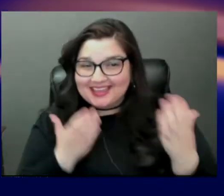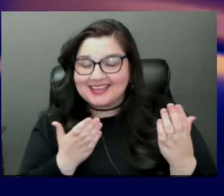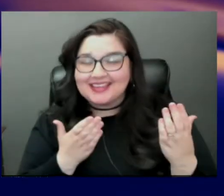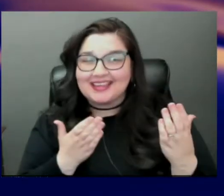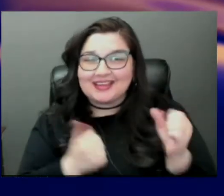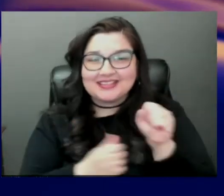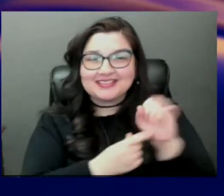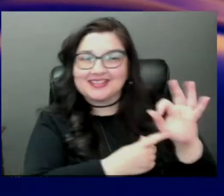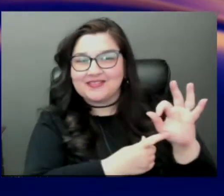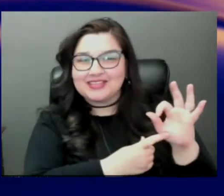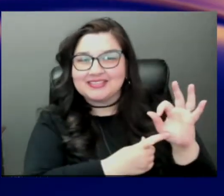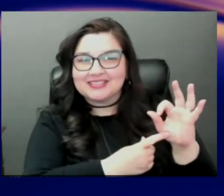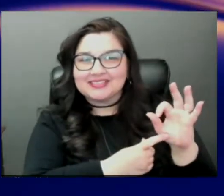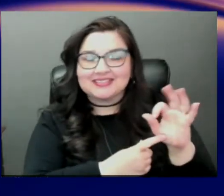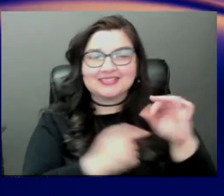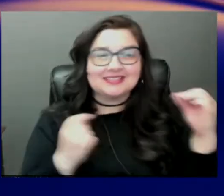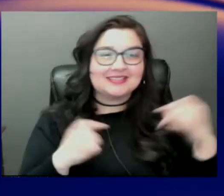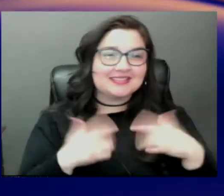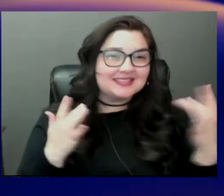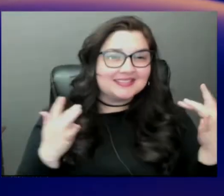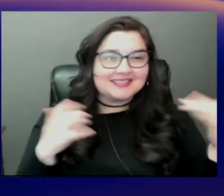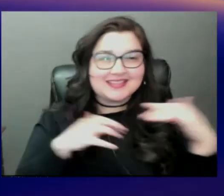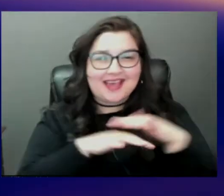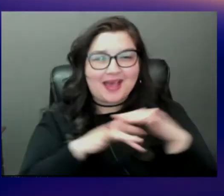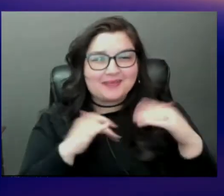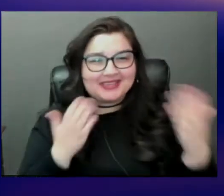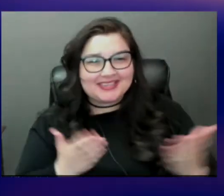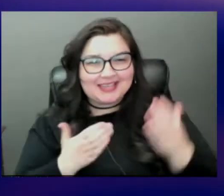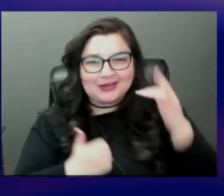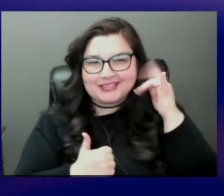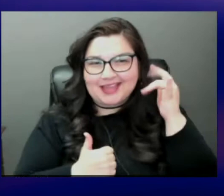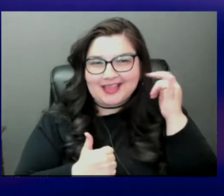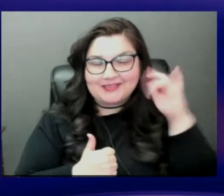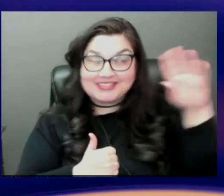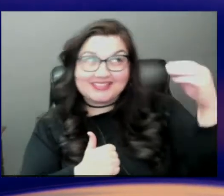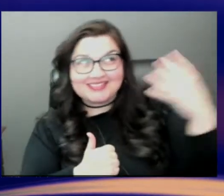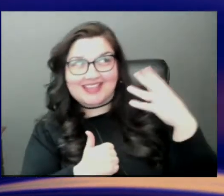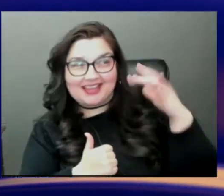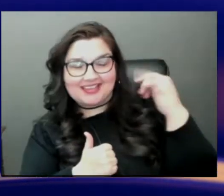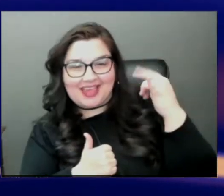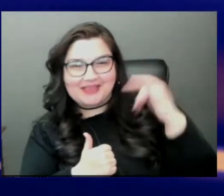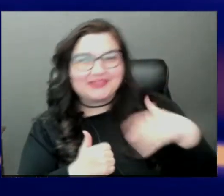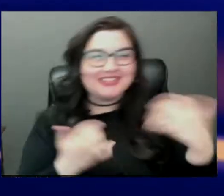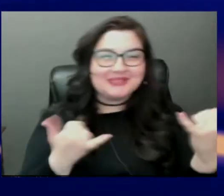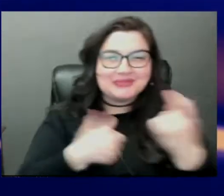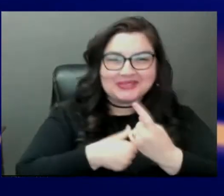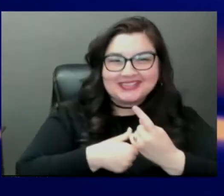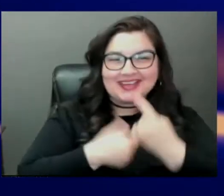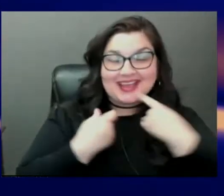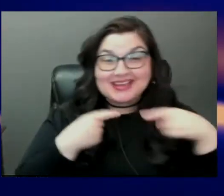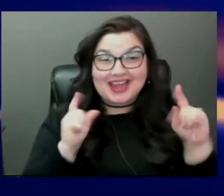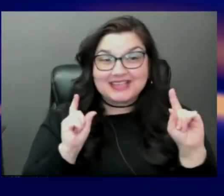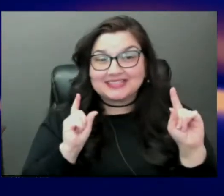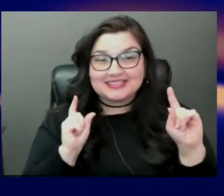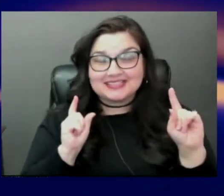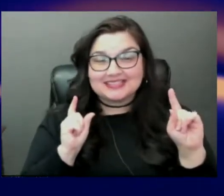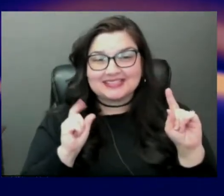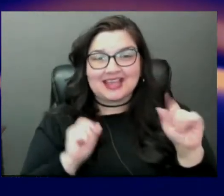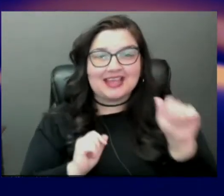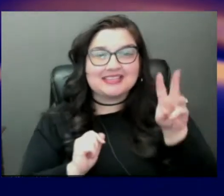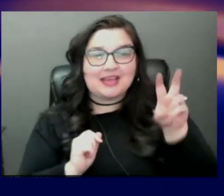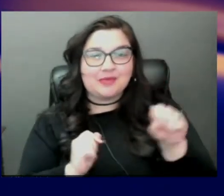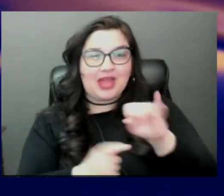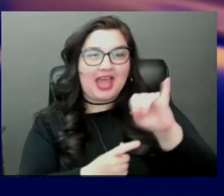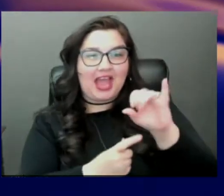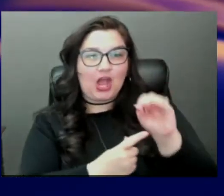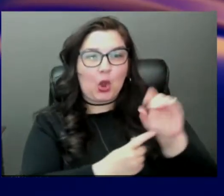California? It's sunny California, yeah. All right, so in this session we're going to be talking about the announcement this morning about AWS IoT